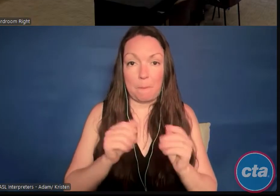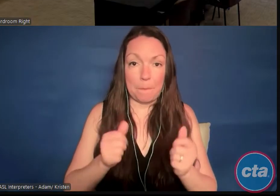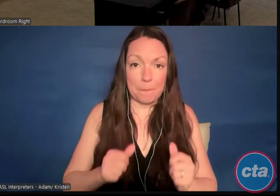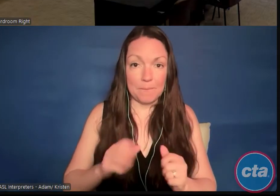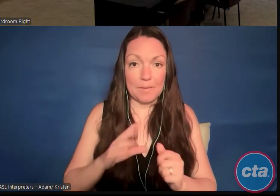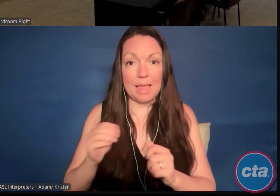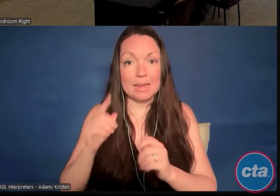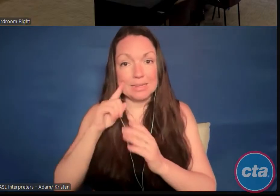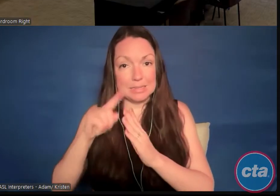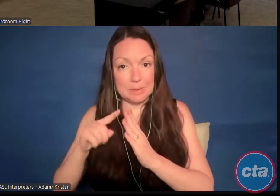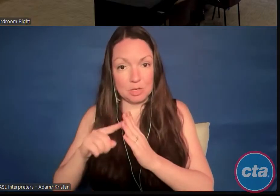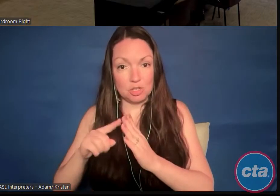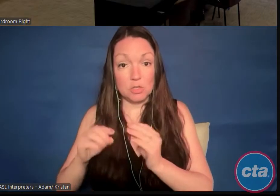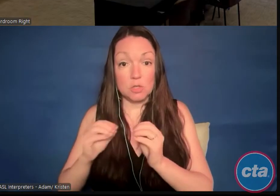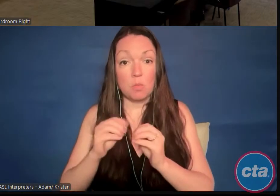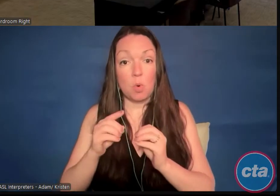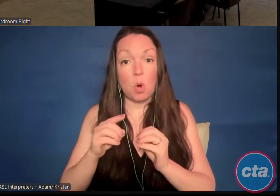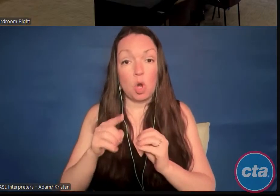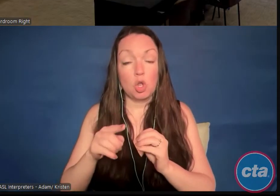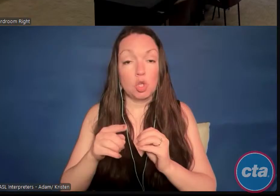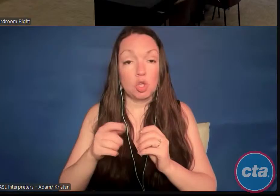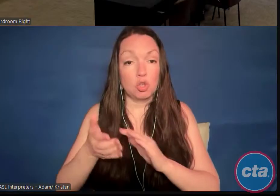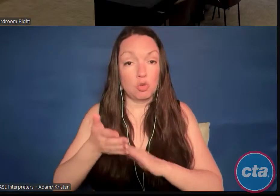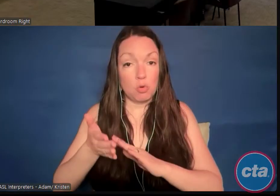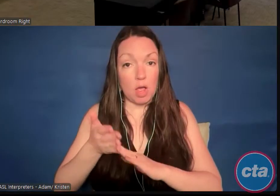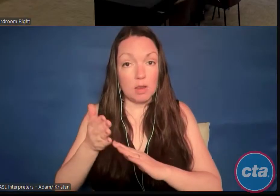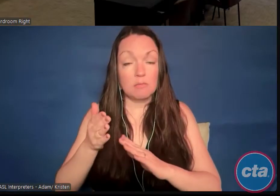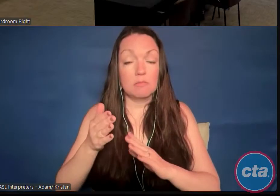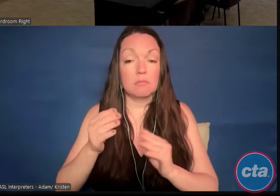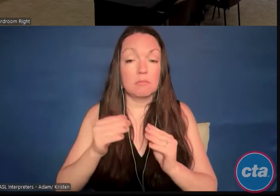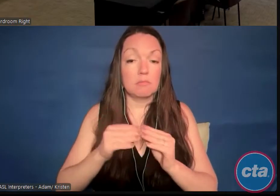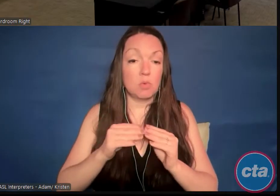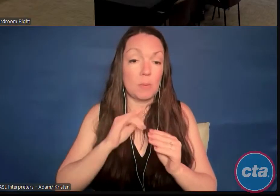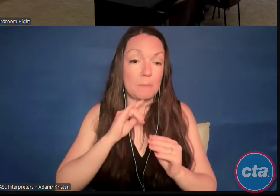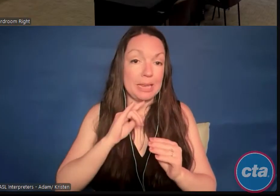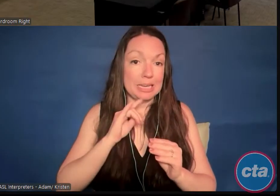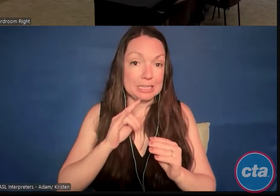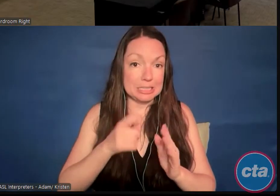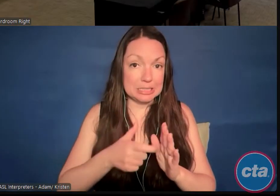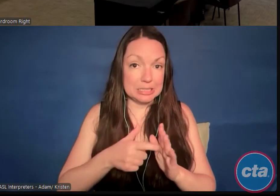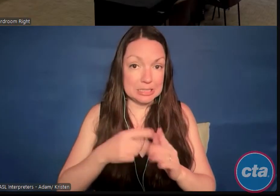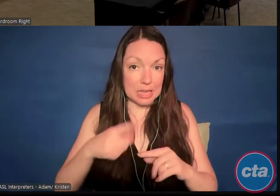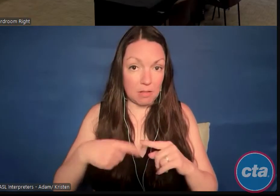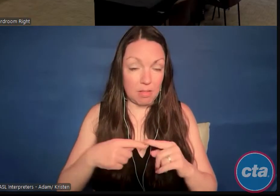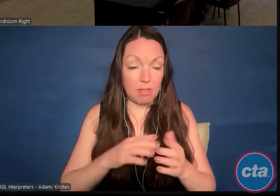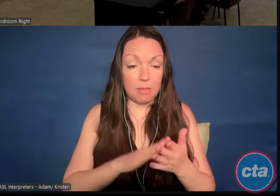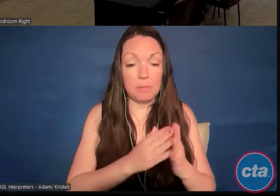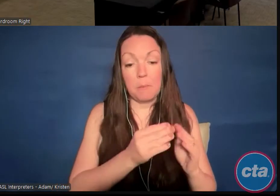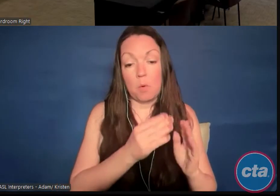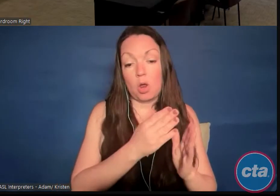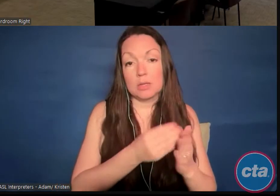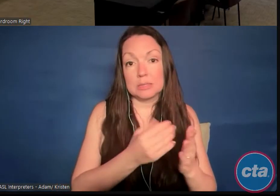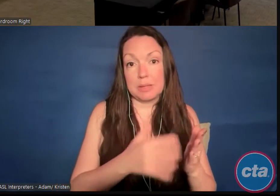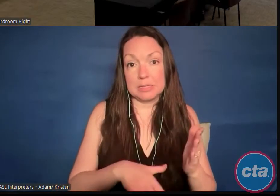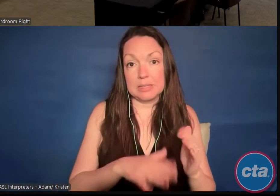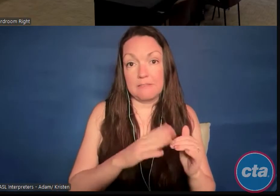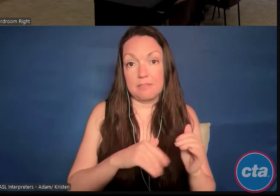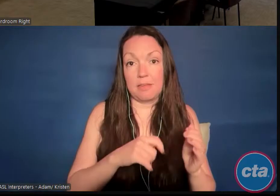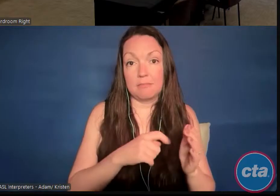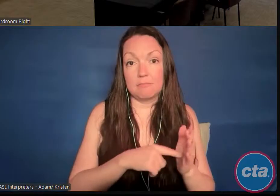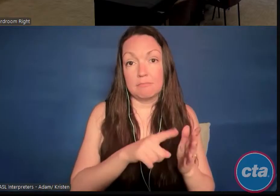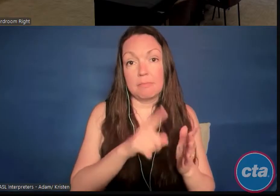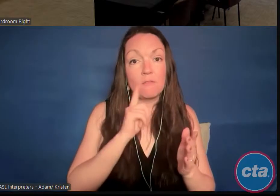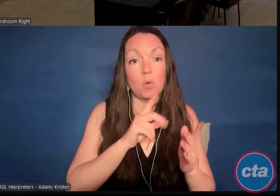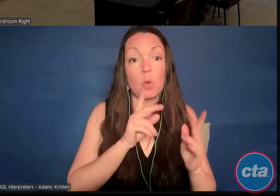these things. And so like the more you run the miles on the vehicles, the more it drives that maintenance cycle, which ultimately becomes more expensive in some cases than the operator. So they look